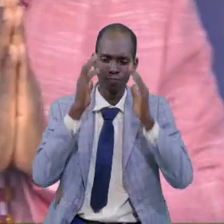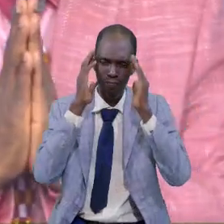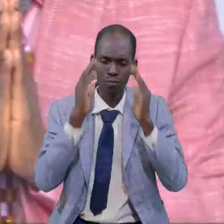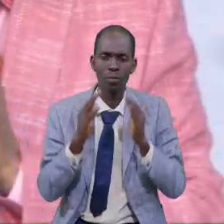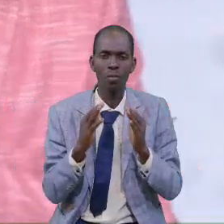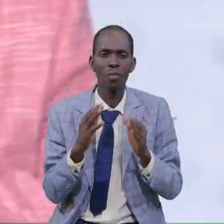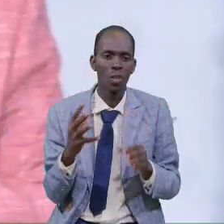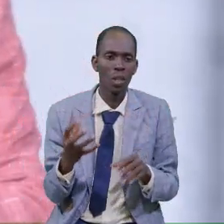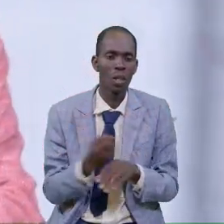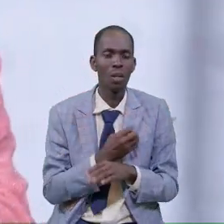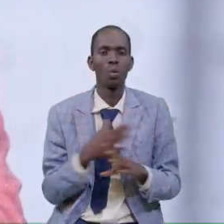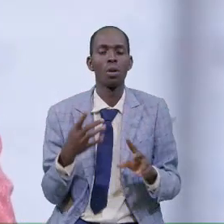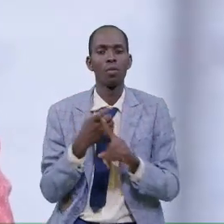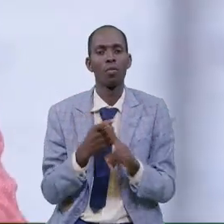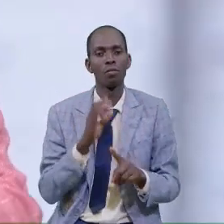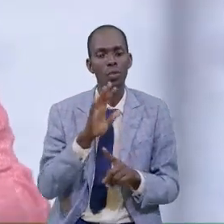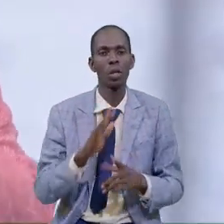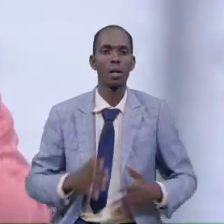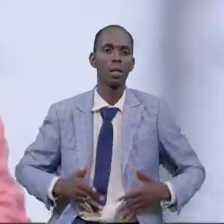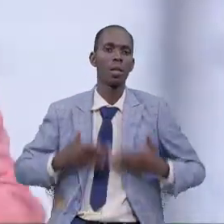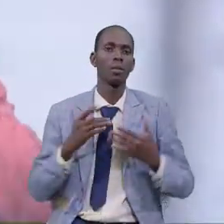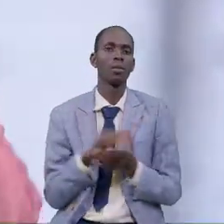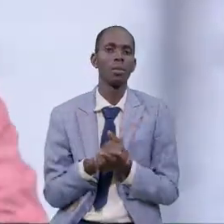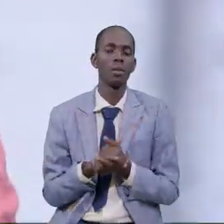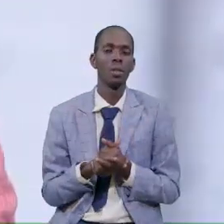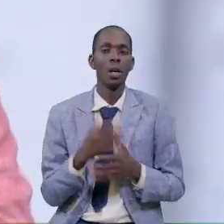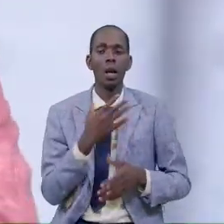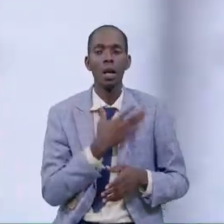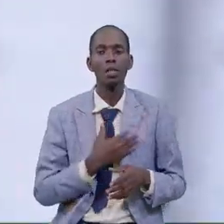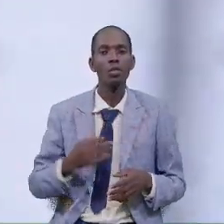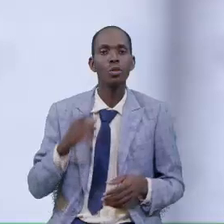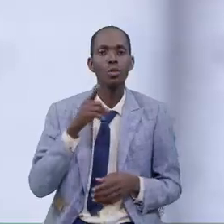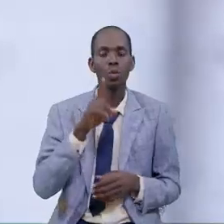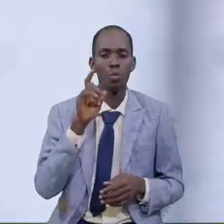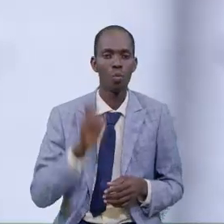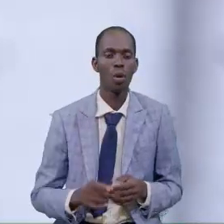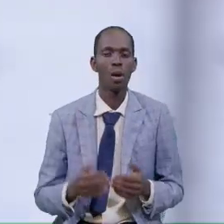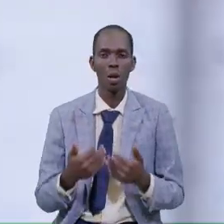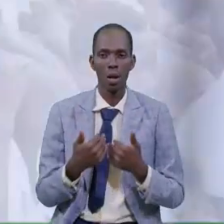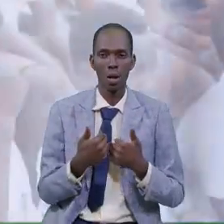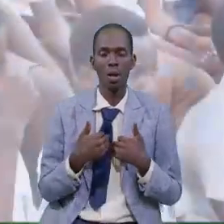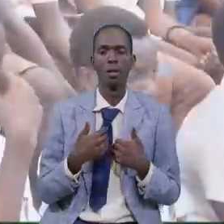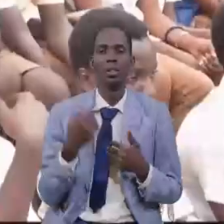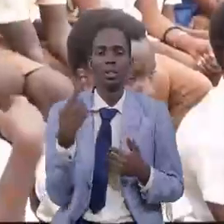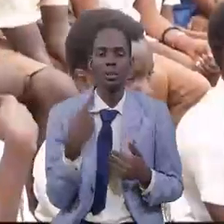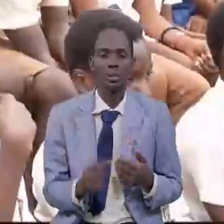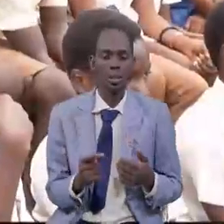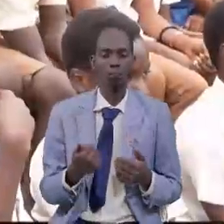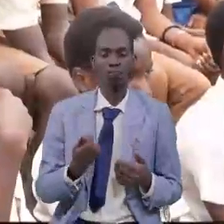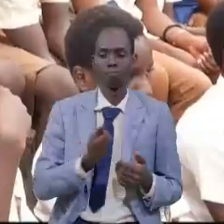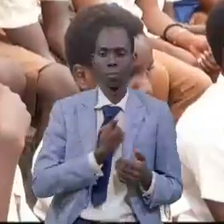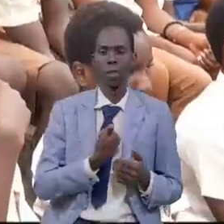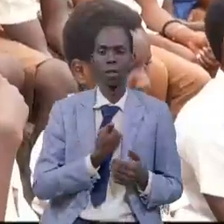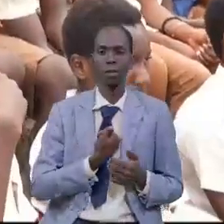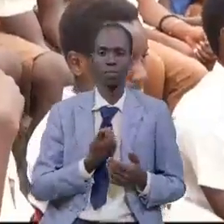your life. And you must have the self-will taken away from your life. And